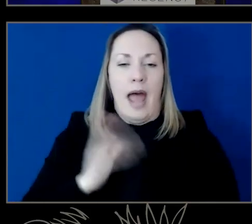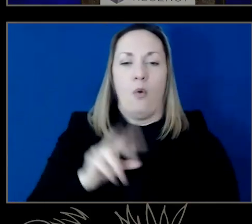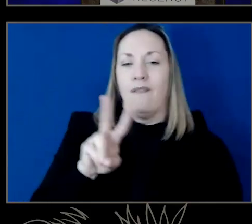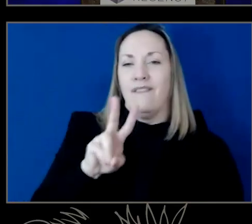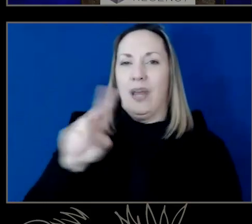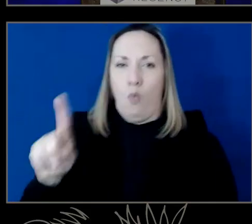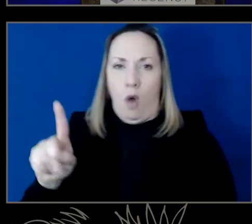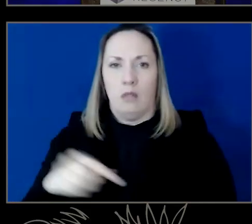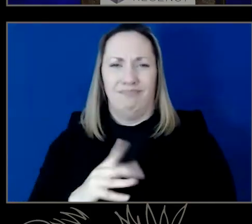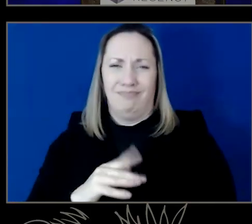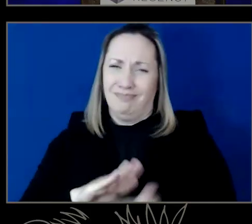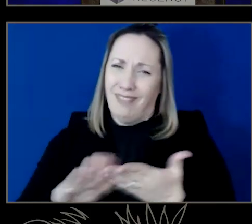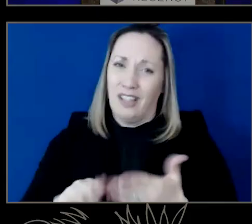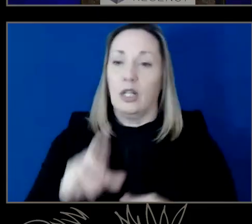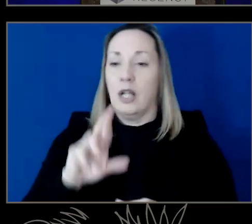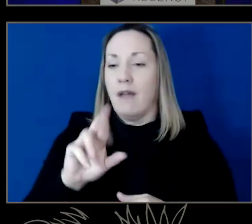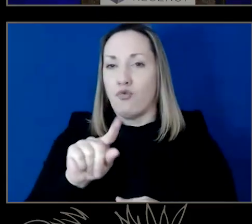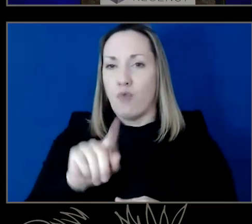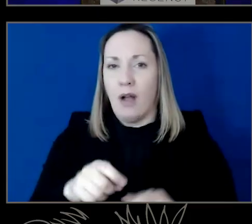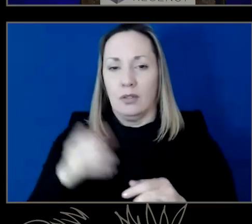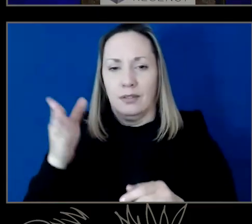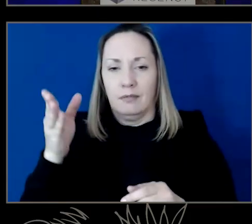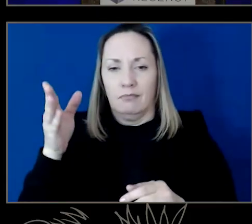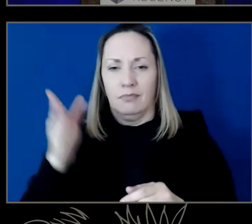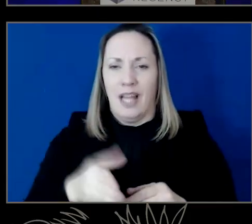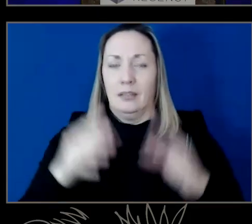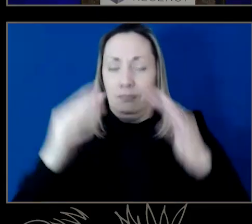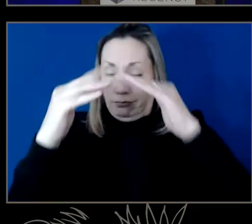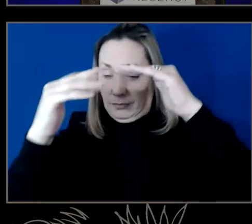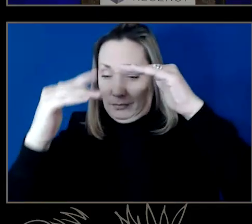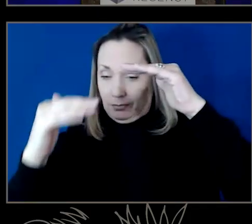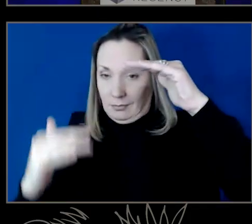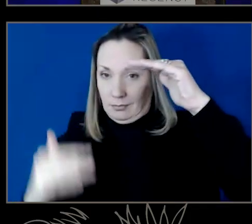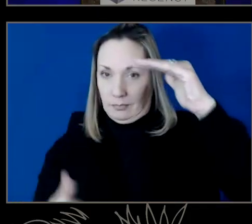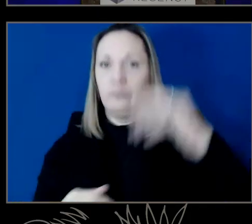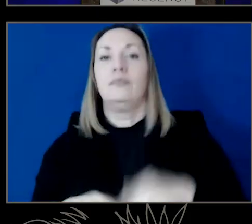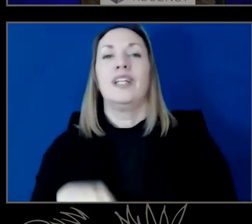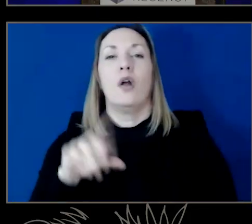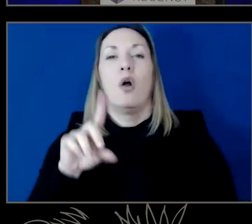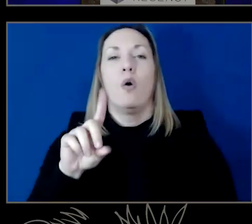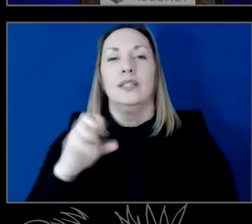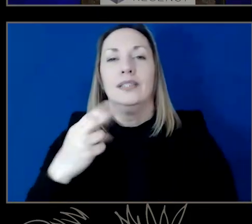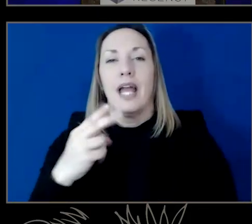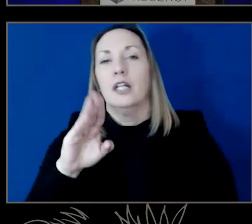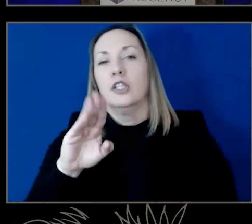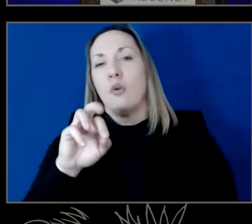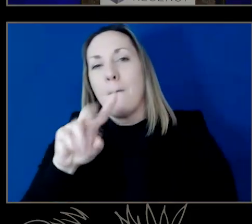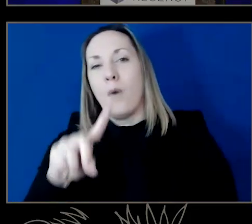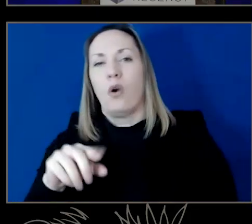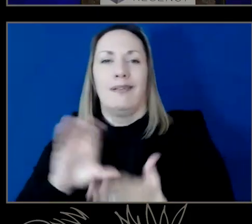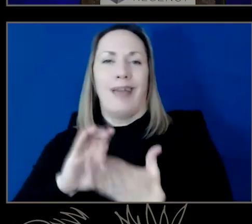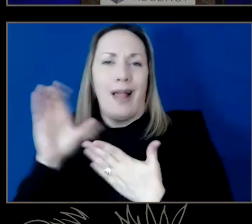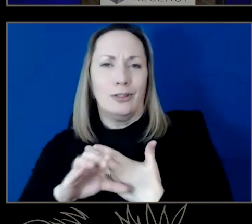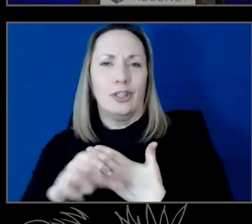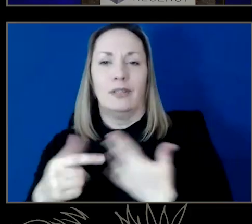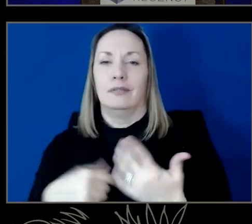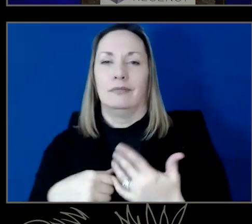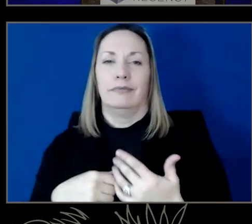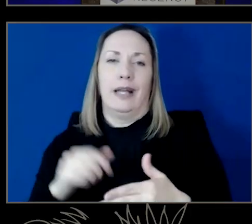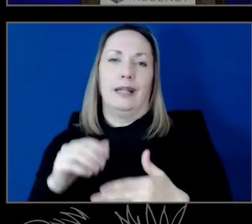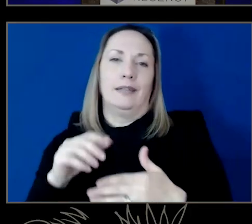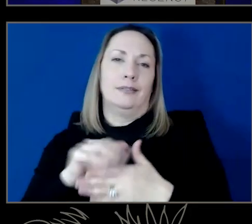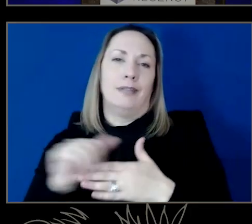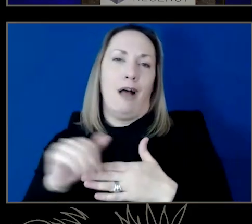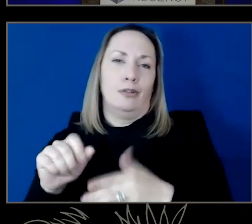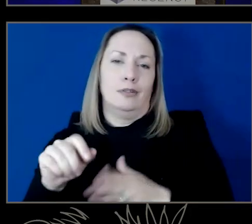nicely. So you've got like route / dashboard / calendar /1 would go to route / would go to dashboard calendar like $day, because that's